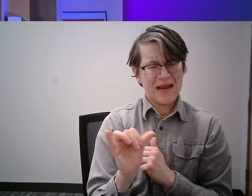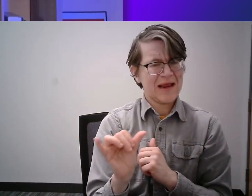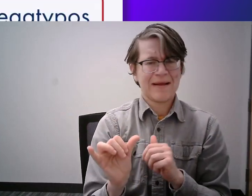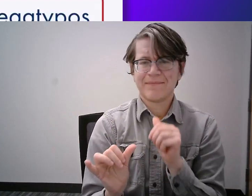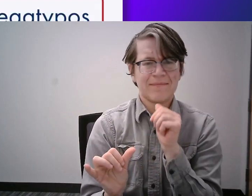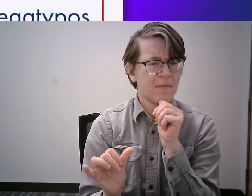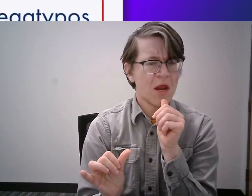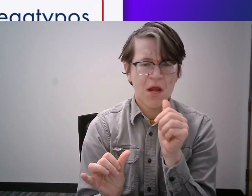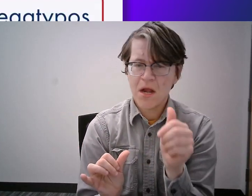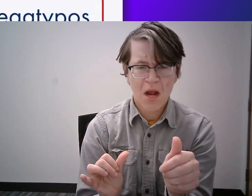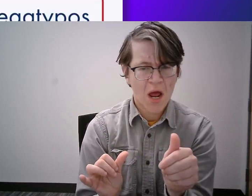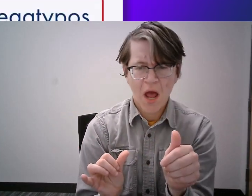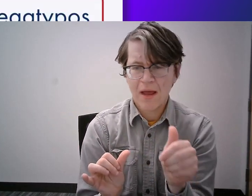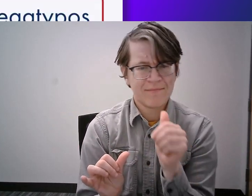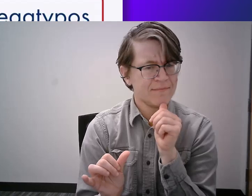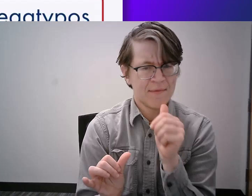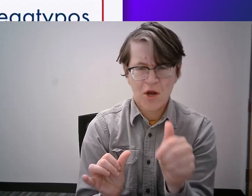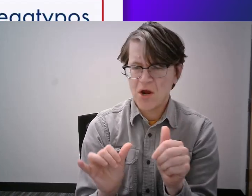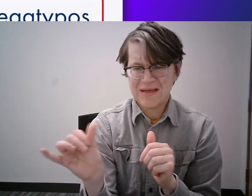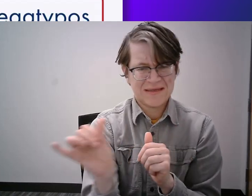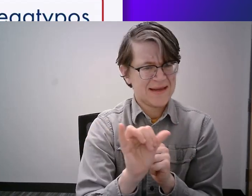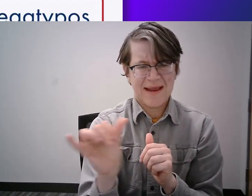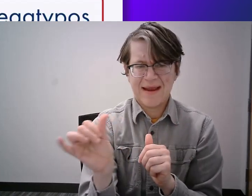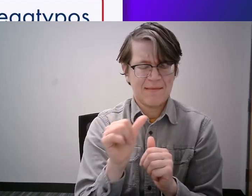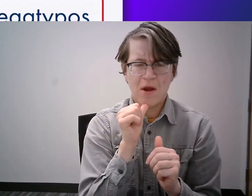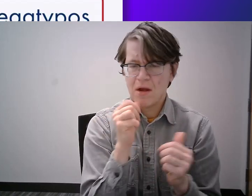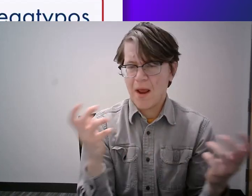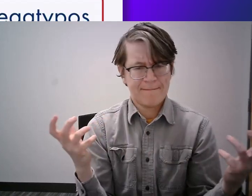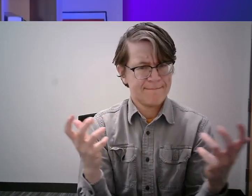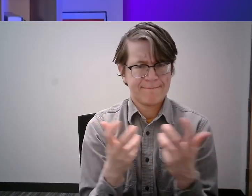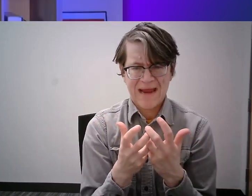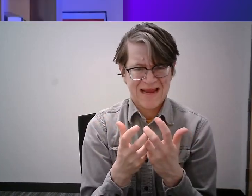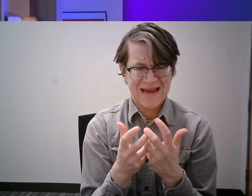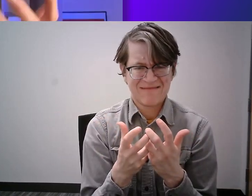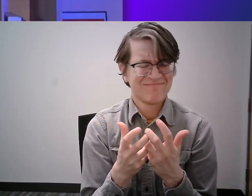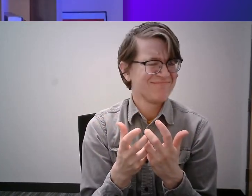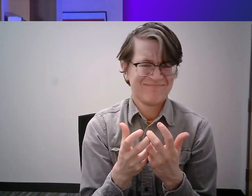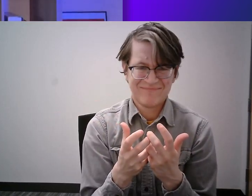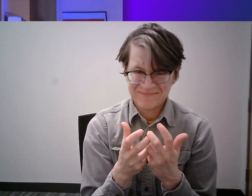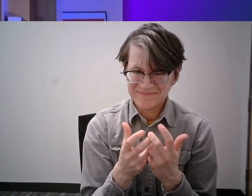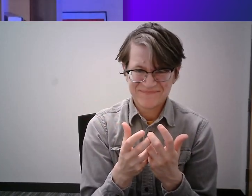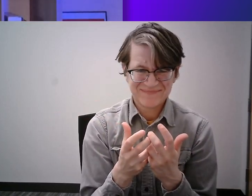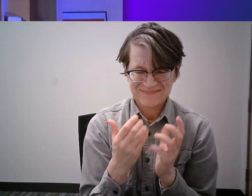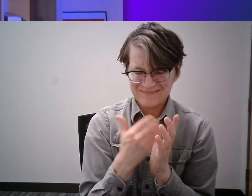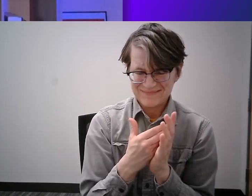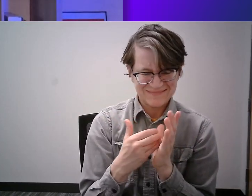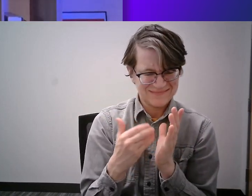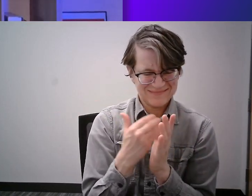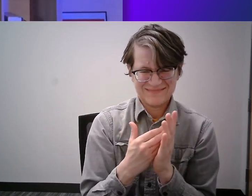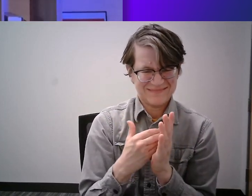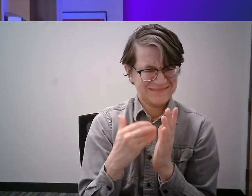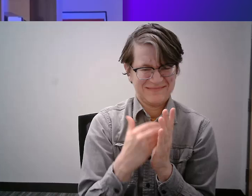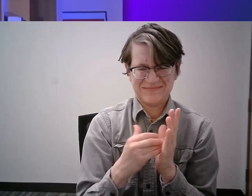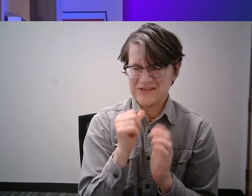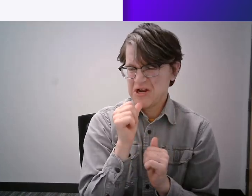not close to each other when it comes to their form model. This is just irritating. Don't do